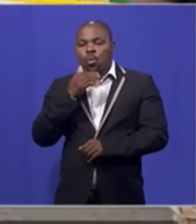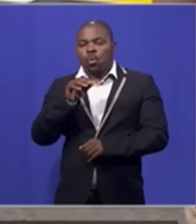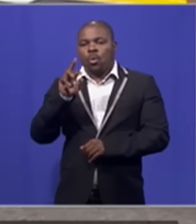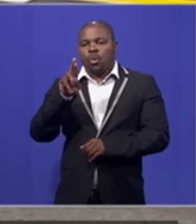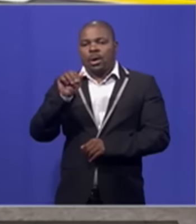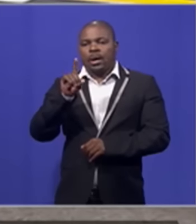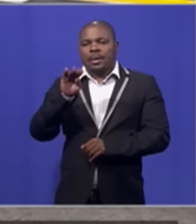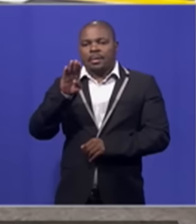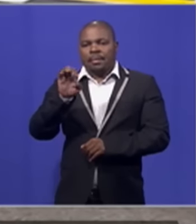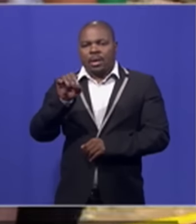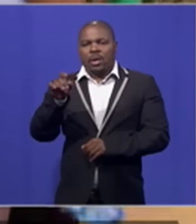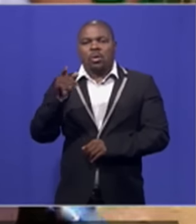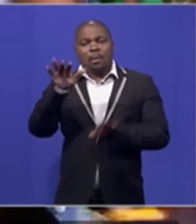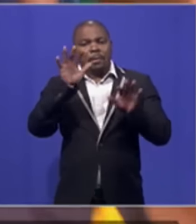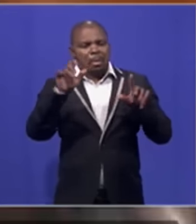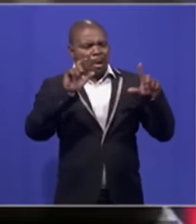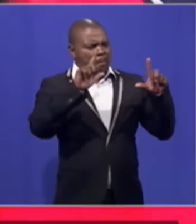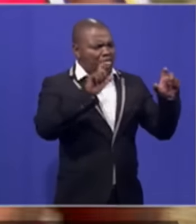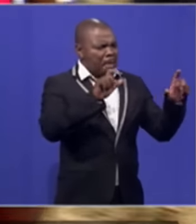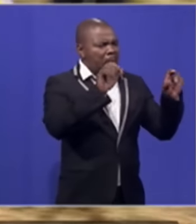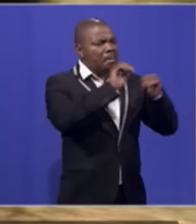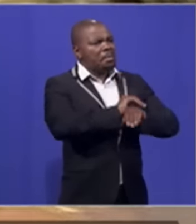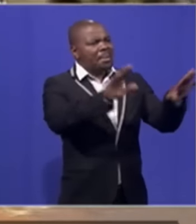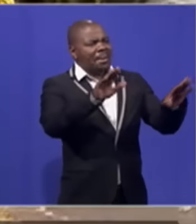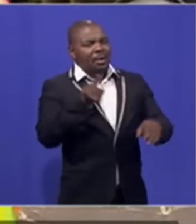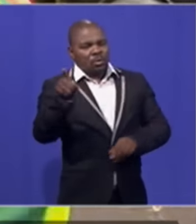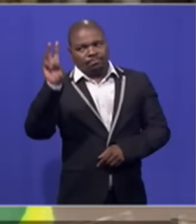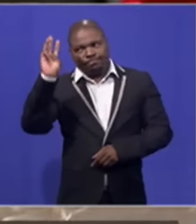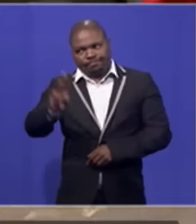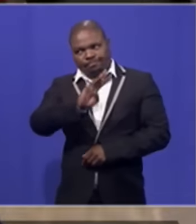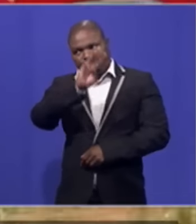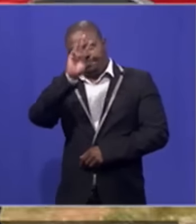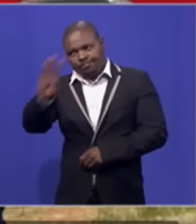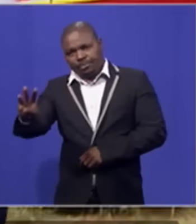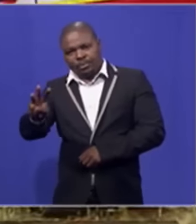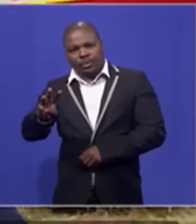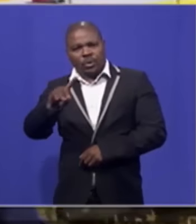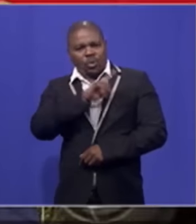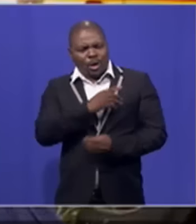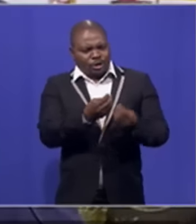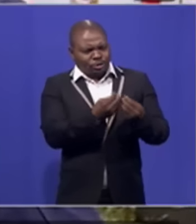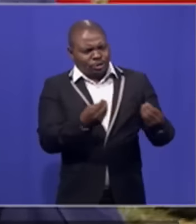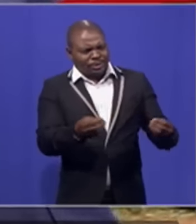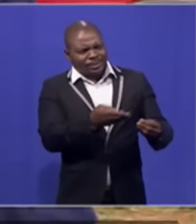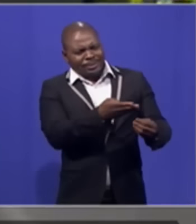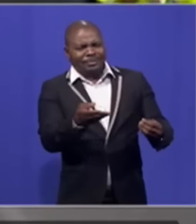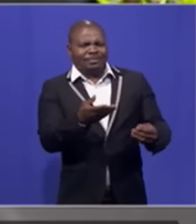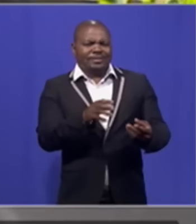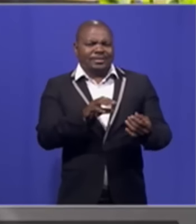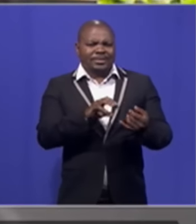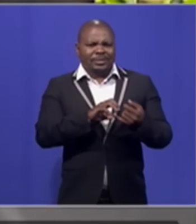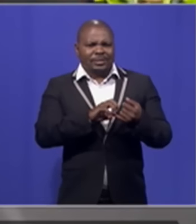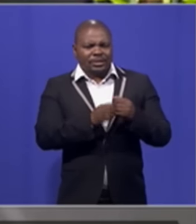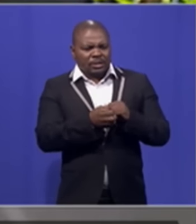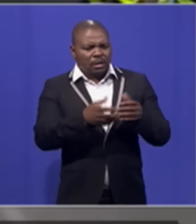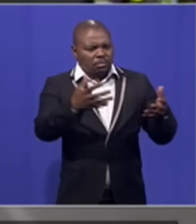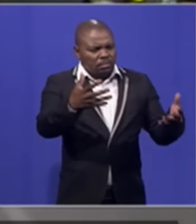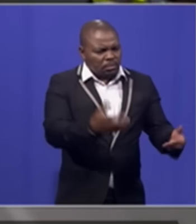ba ileng ba nka di tshwantsho mono tsa bana hane bana ba hlileng ba ne ba leka ho nka